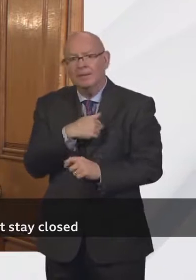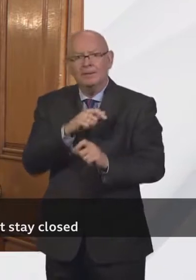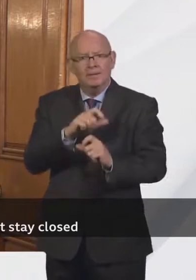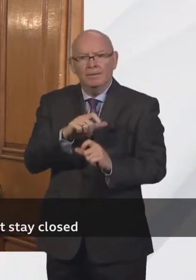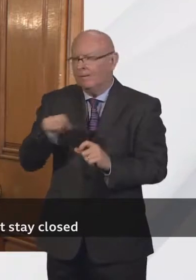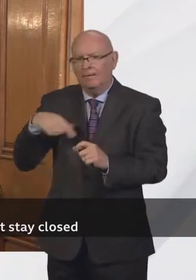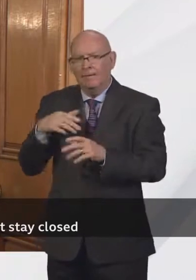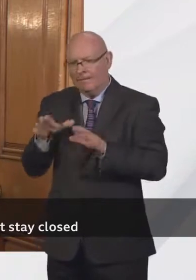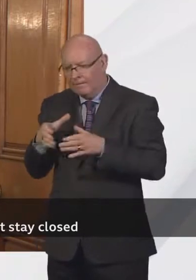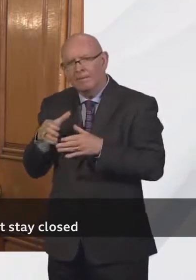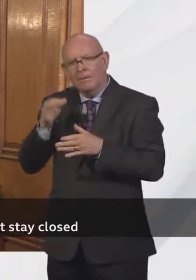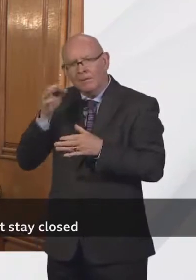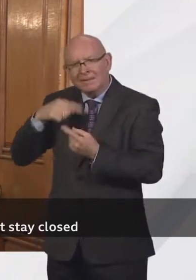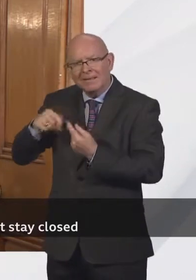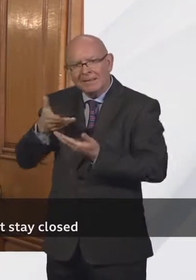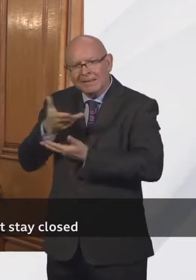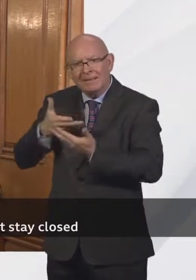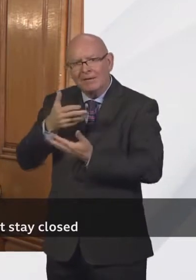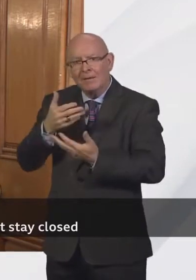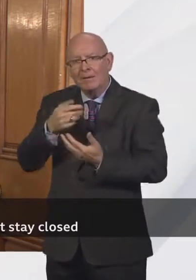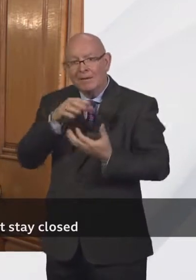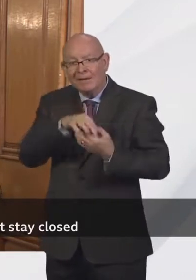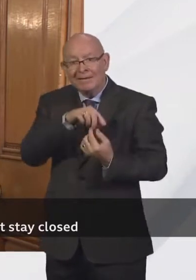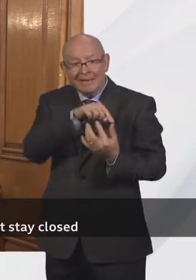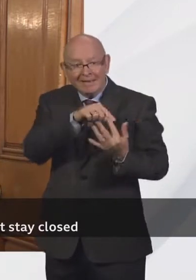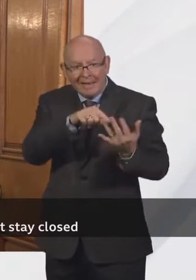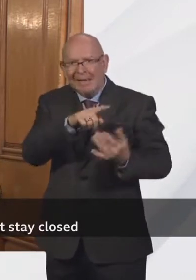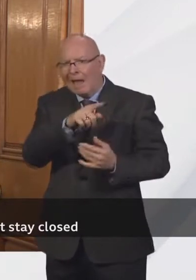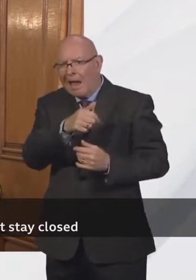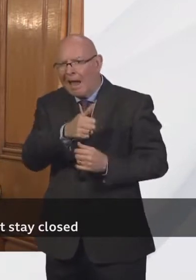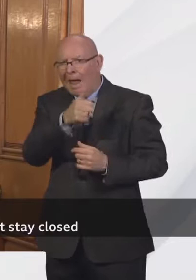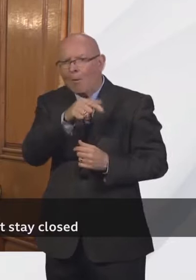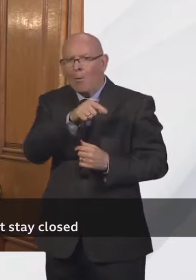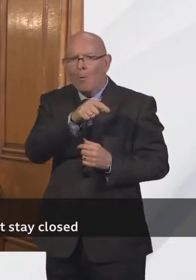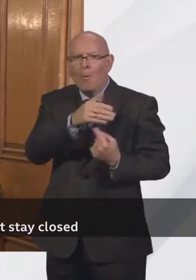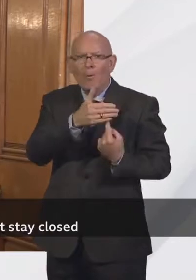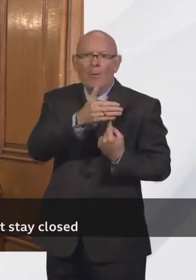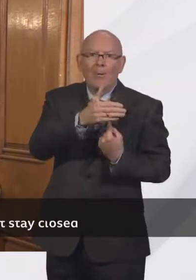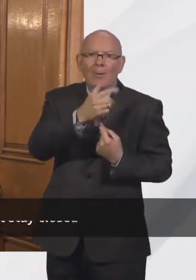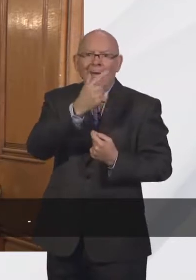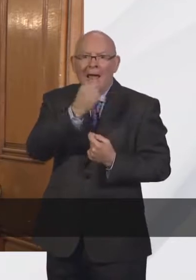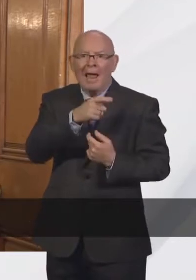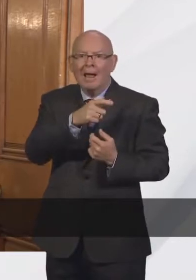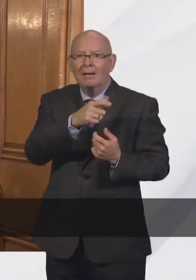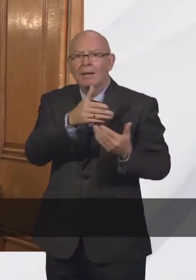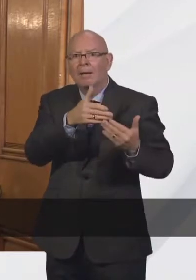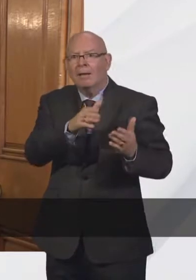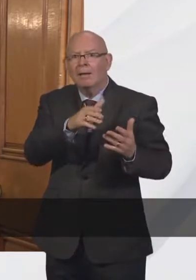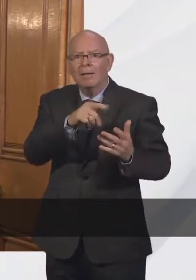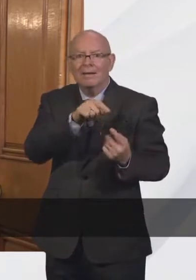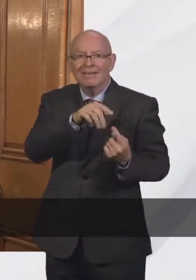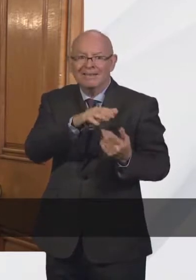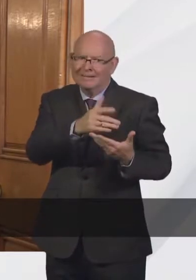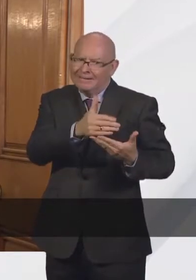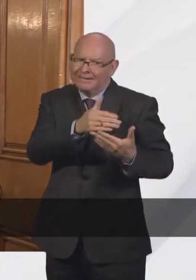At the same time, we can give people more freedom to see their friends and family. From the 4th of July, your household will be